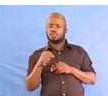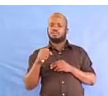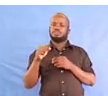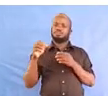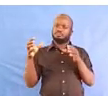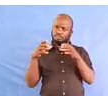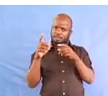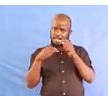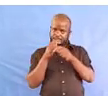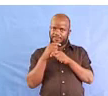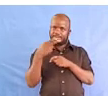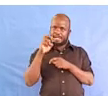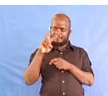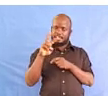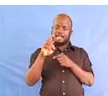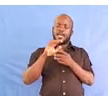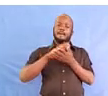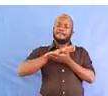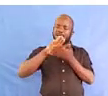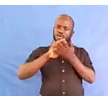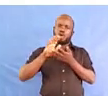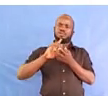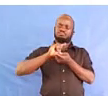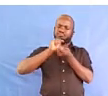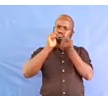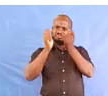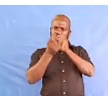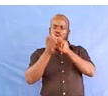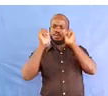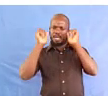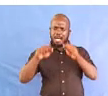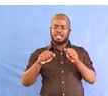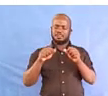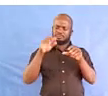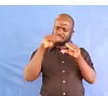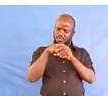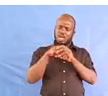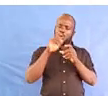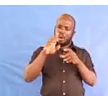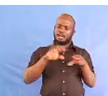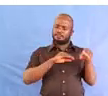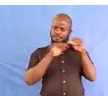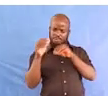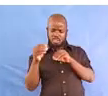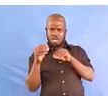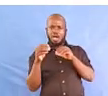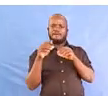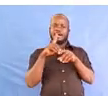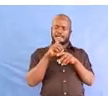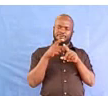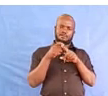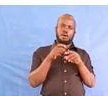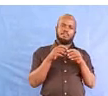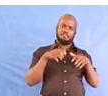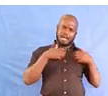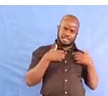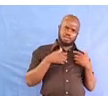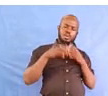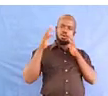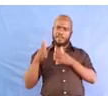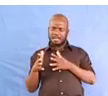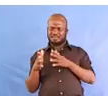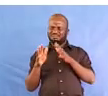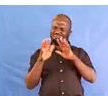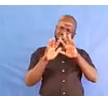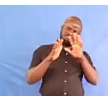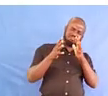relative of the ancestral strain of HIV. Based on mutation and divergence rates, we can place at least one transfer of virus from